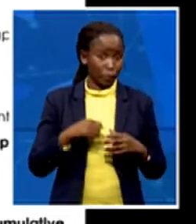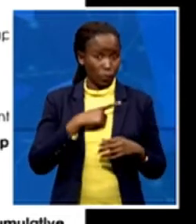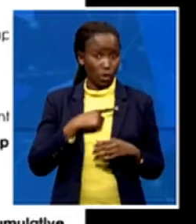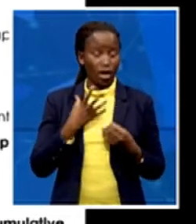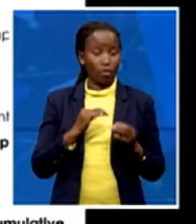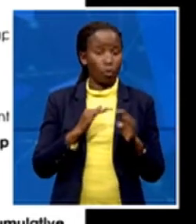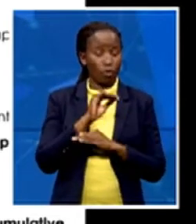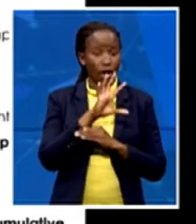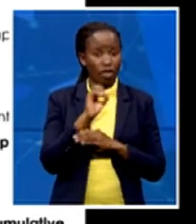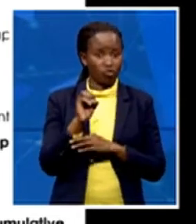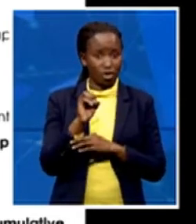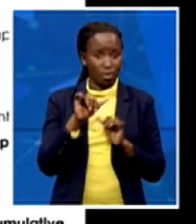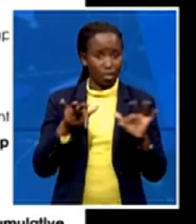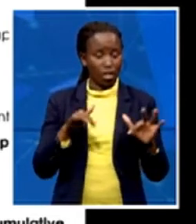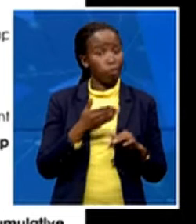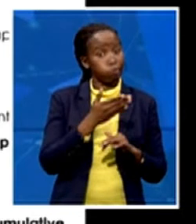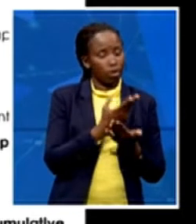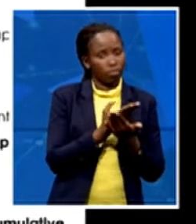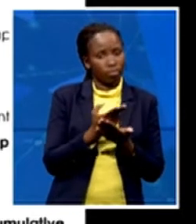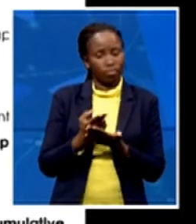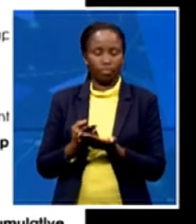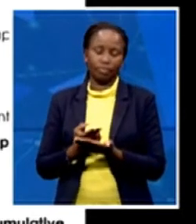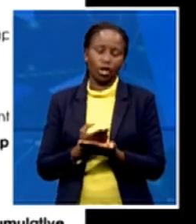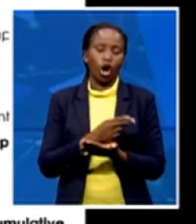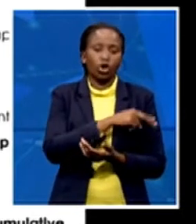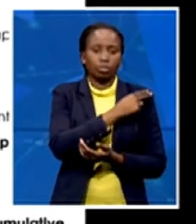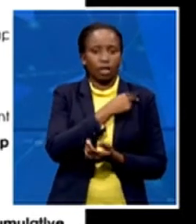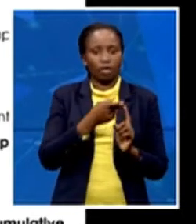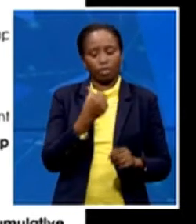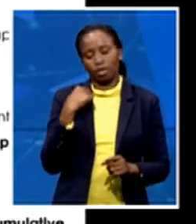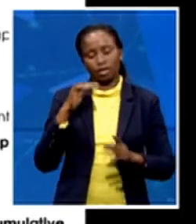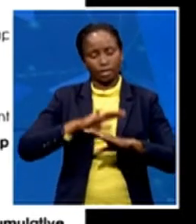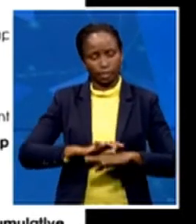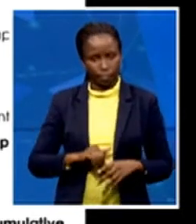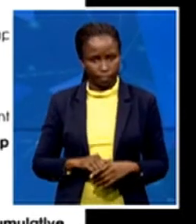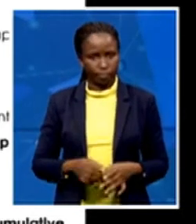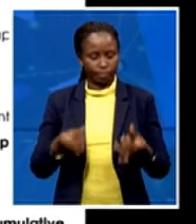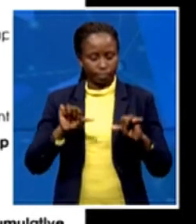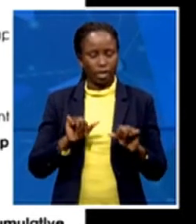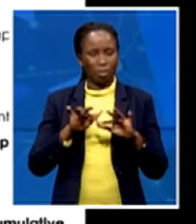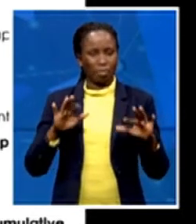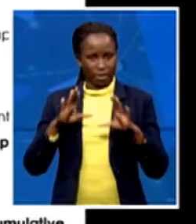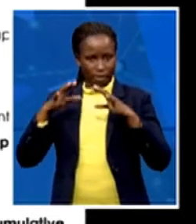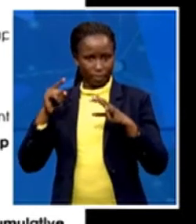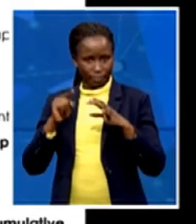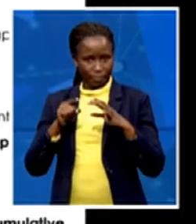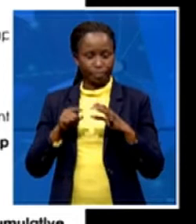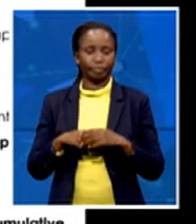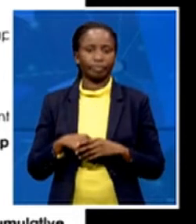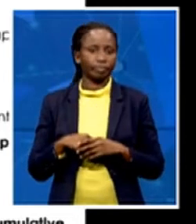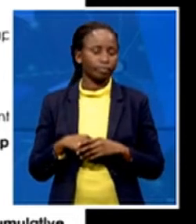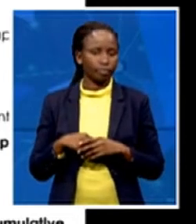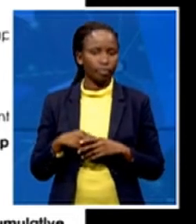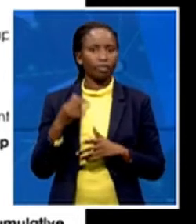in hospitals as of last night. If you look at the public sector, our occupancies still varies between 94 and 68